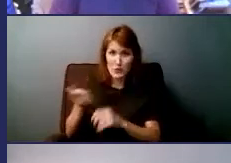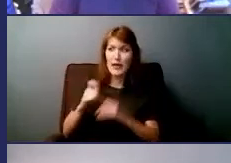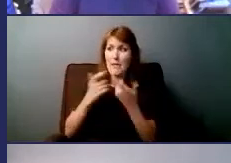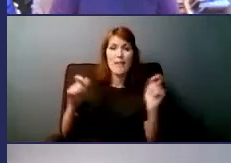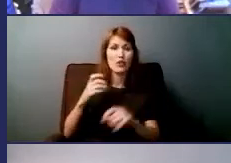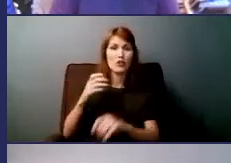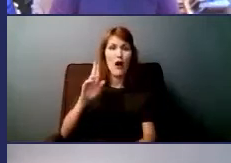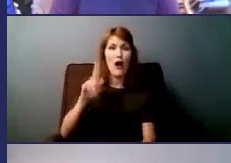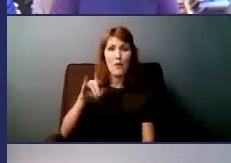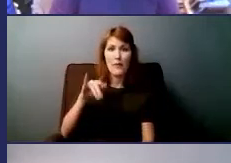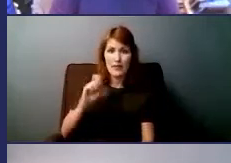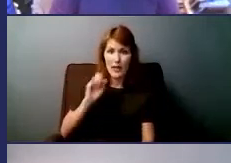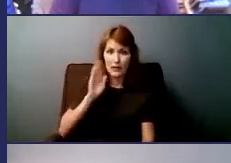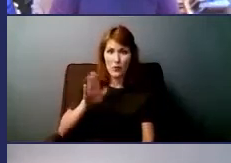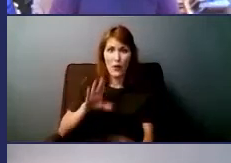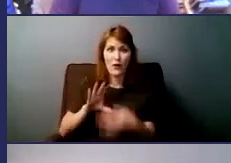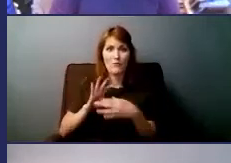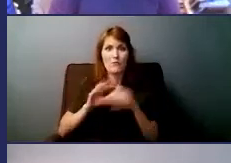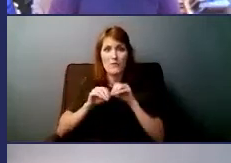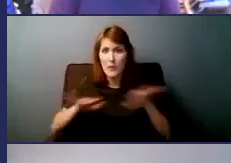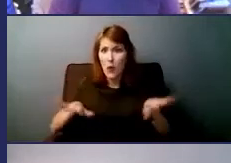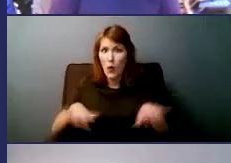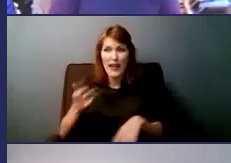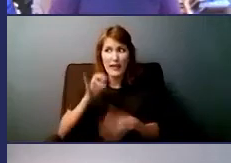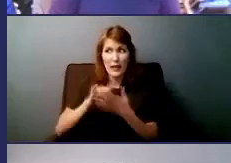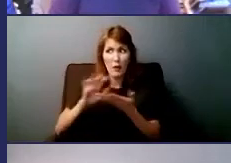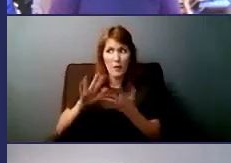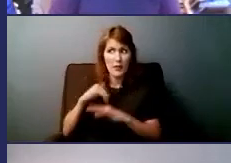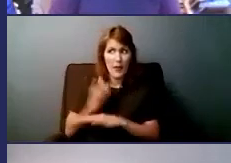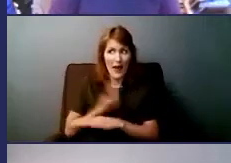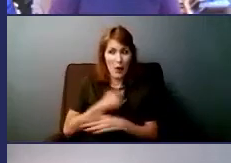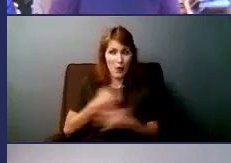could mess up our event that are completely out of our hands?